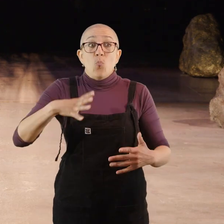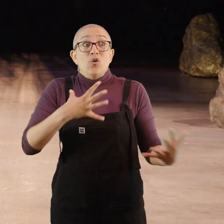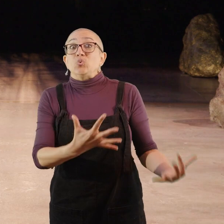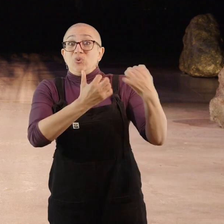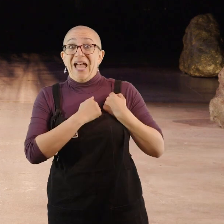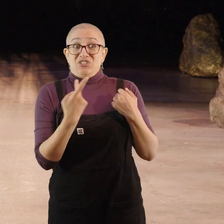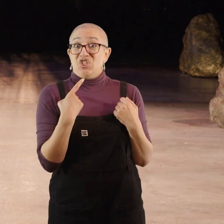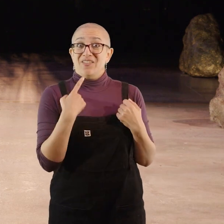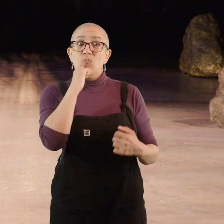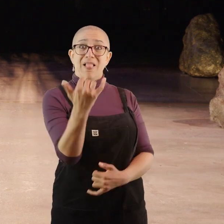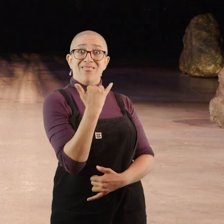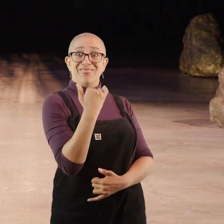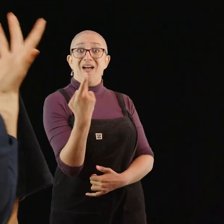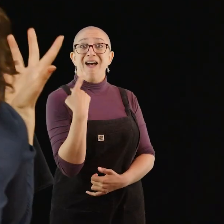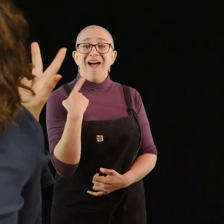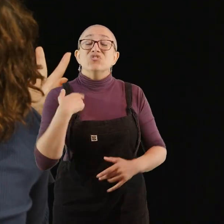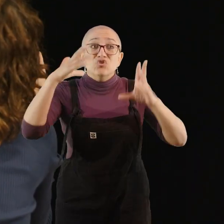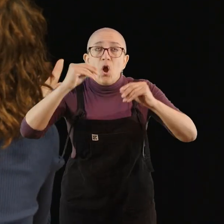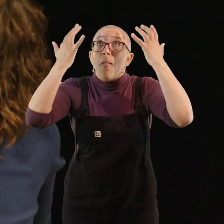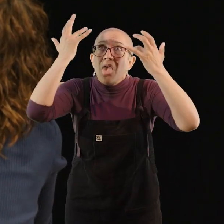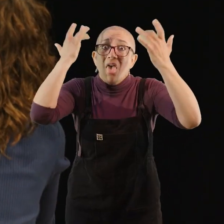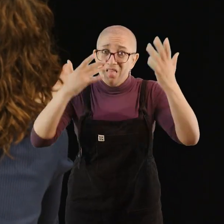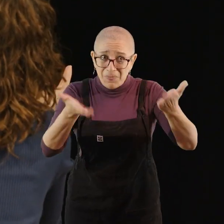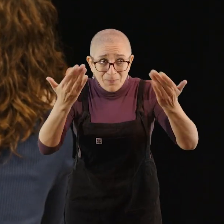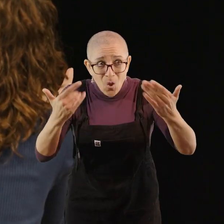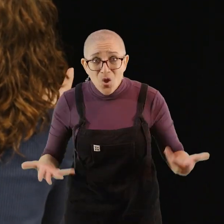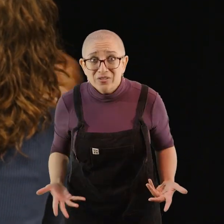to be watchers. Be not lost so poorly in your thoughts.